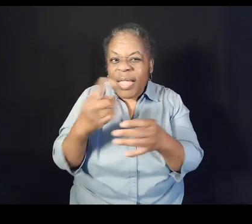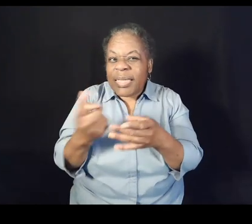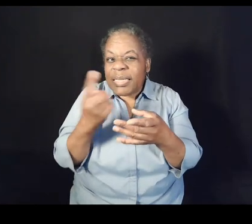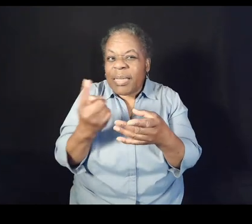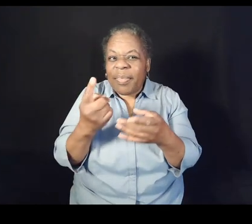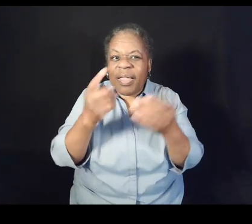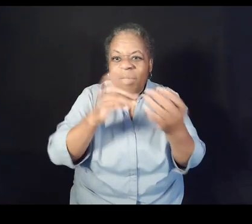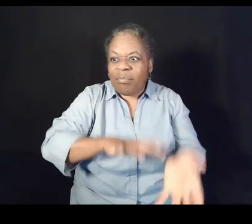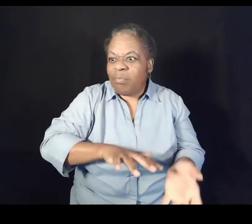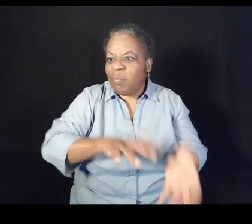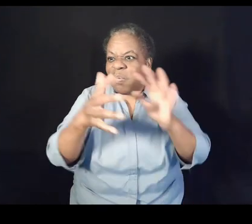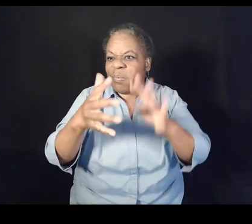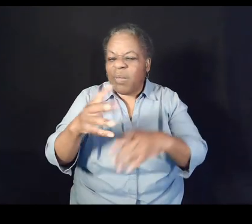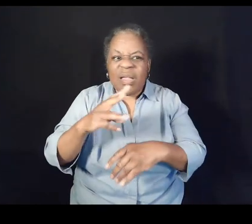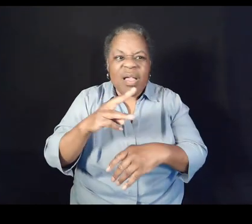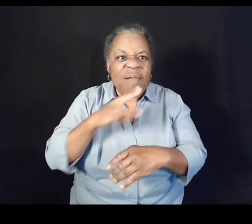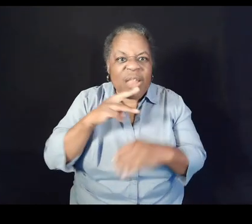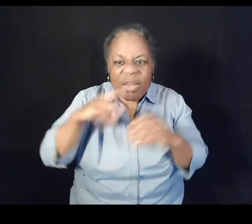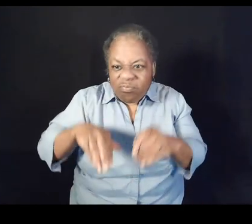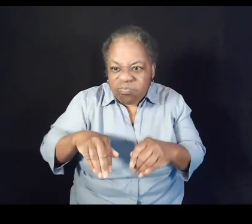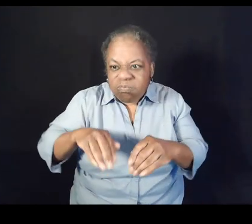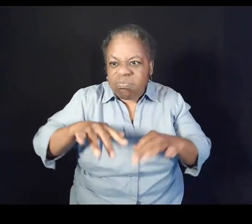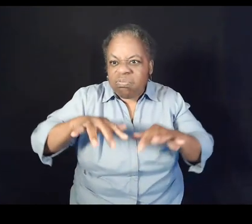flood that changed the landscape.